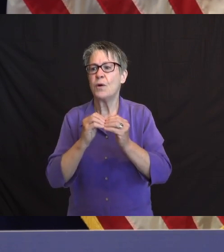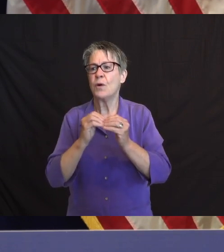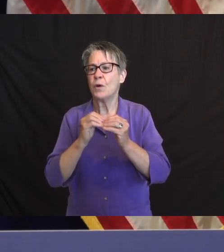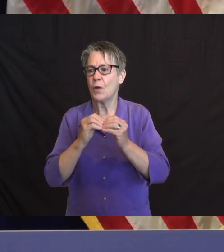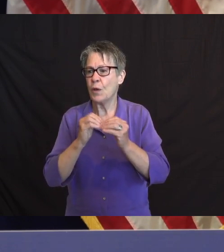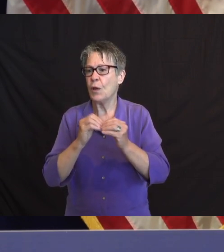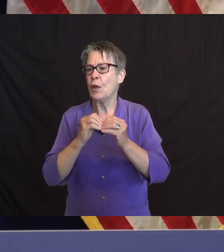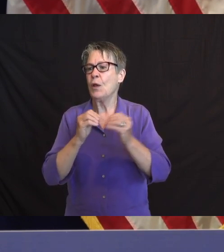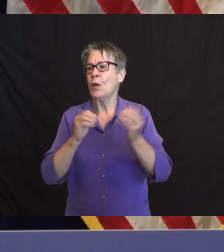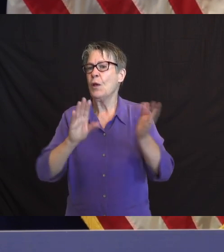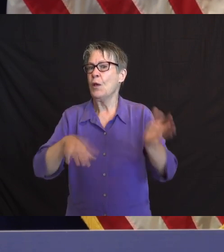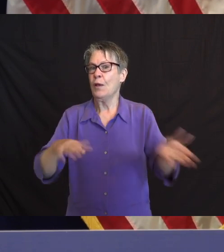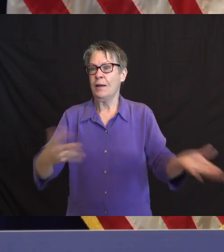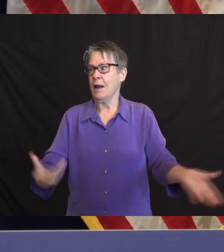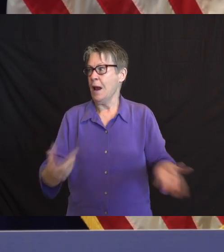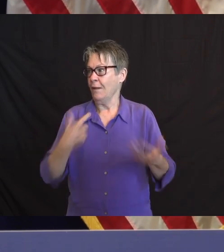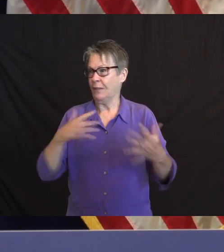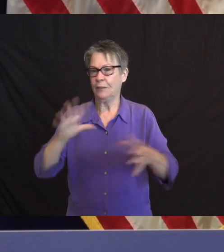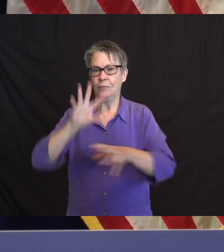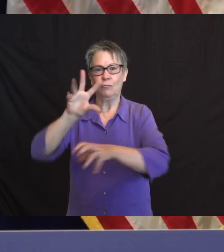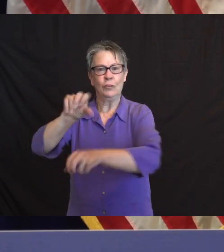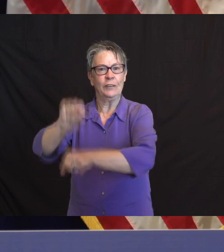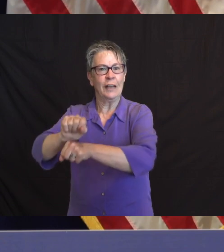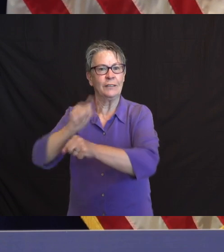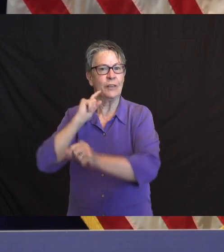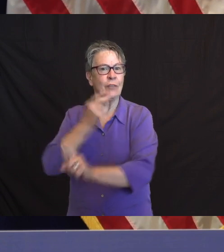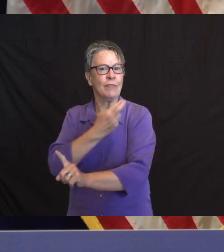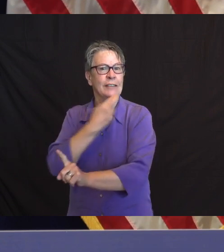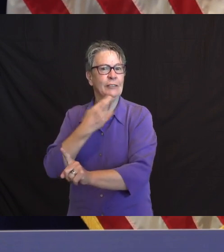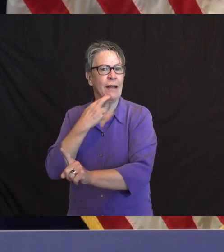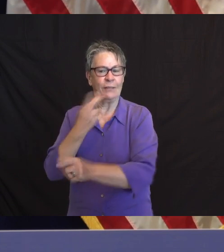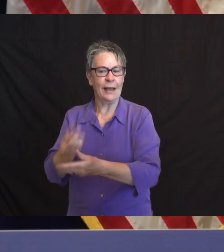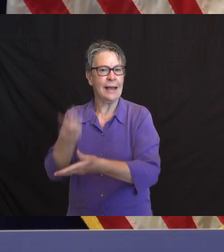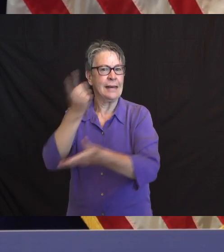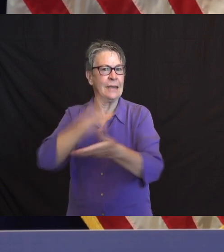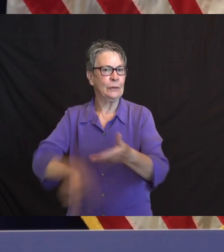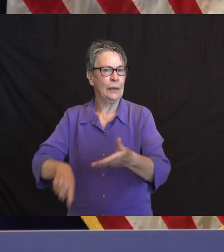excited about that. And then secondly, in this profound,